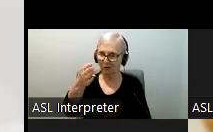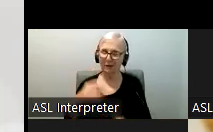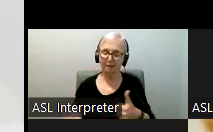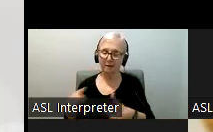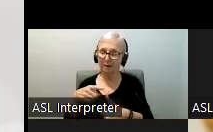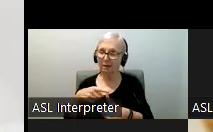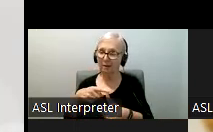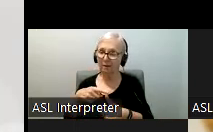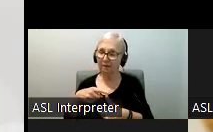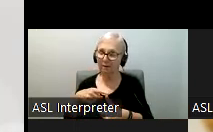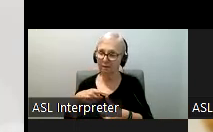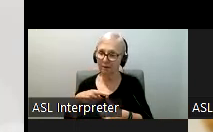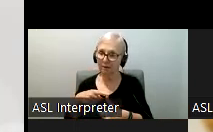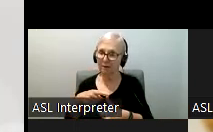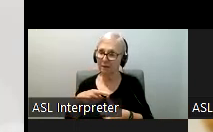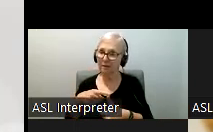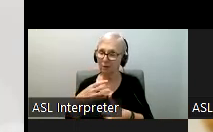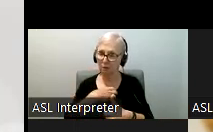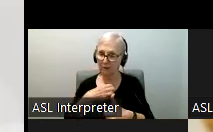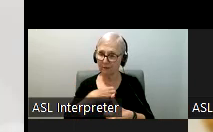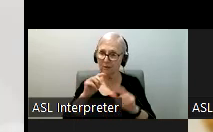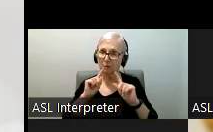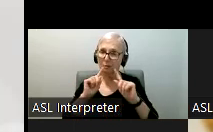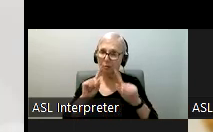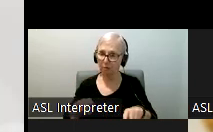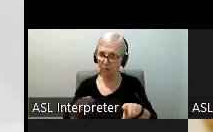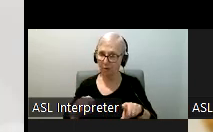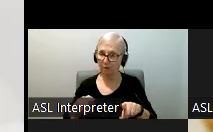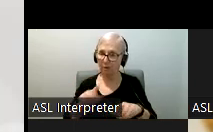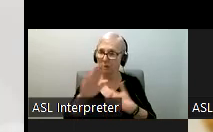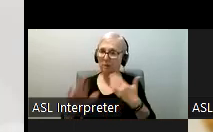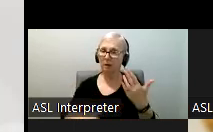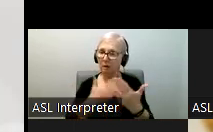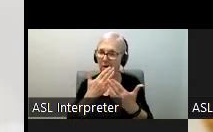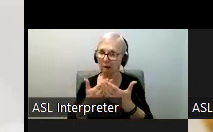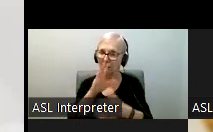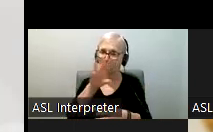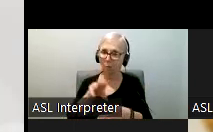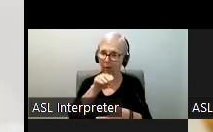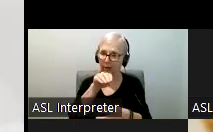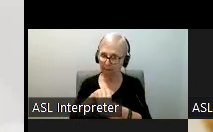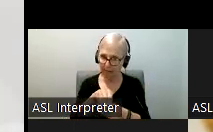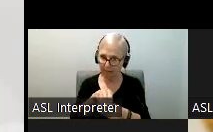the first grievance report, it's all within the realm of